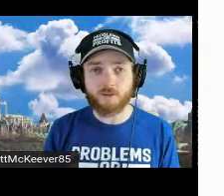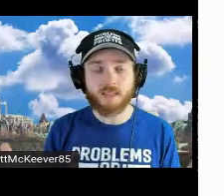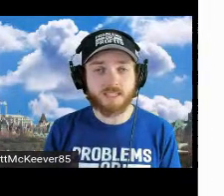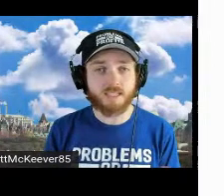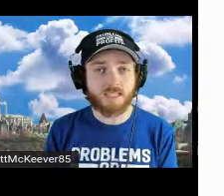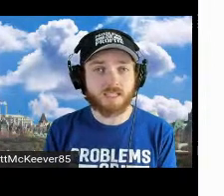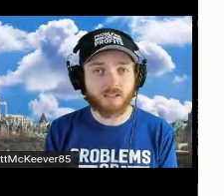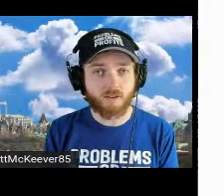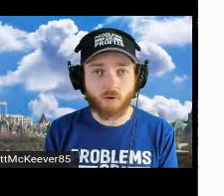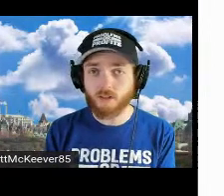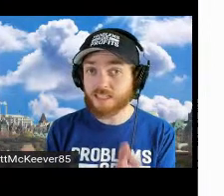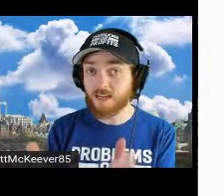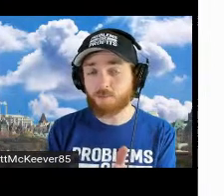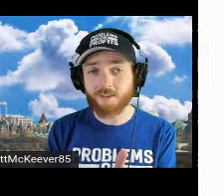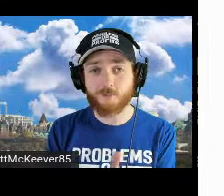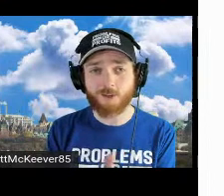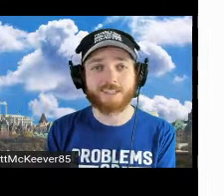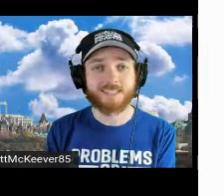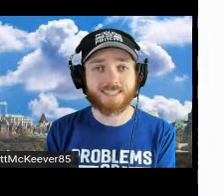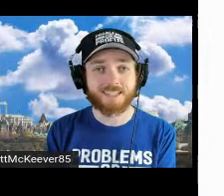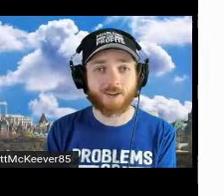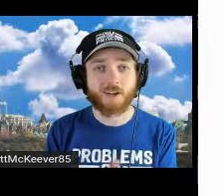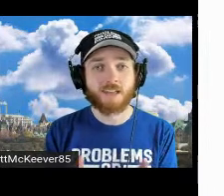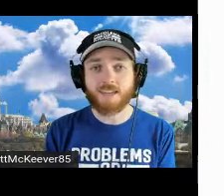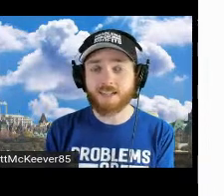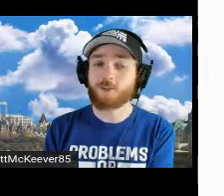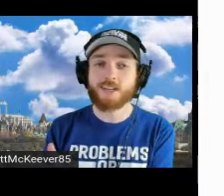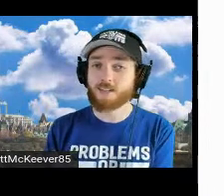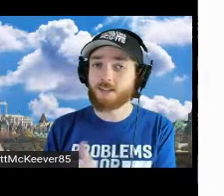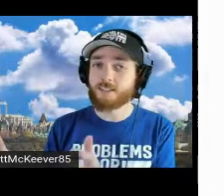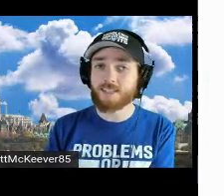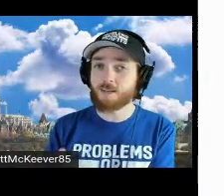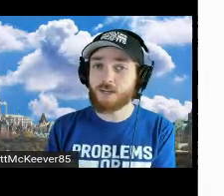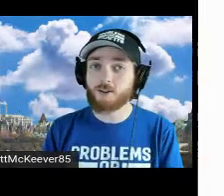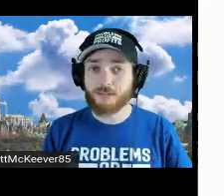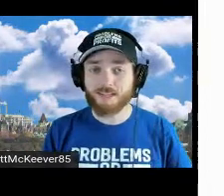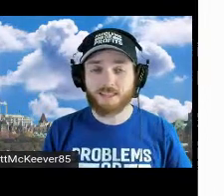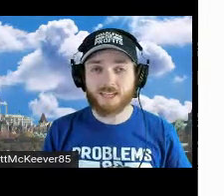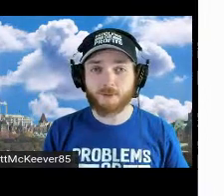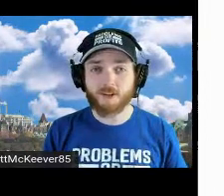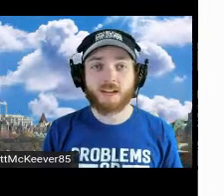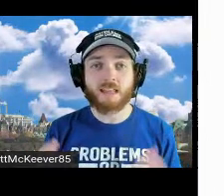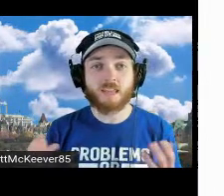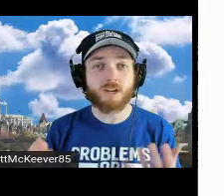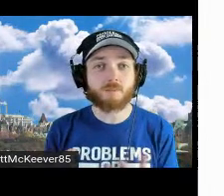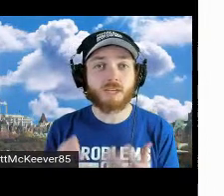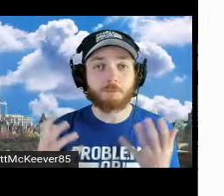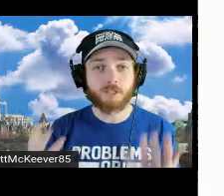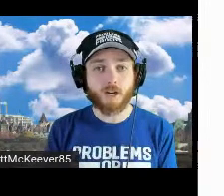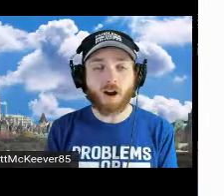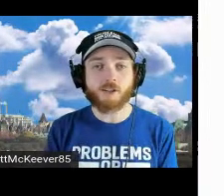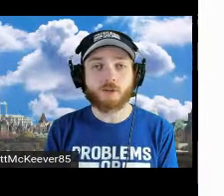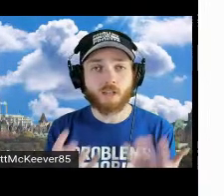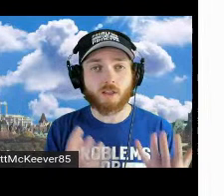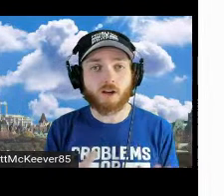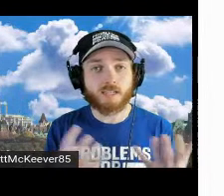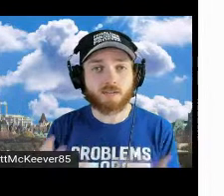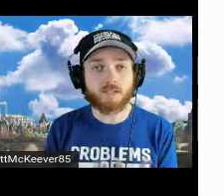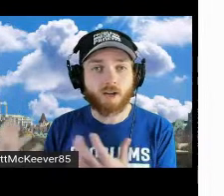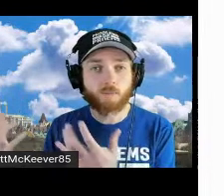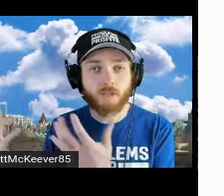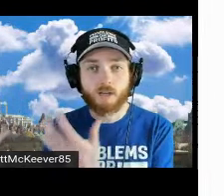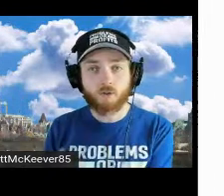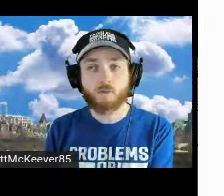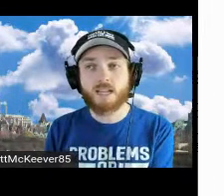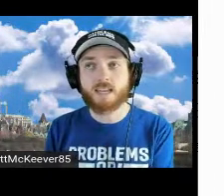they know that this is seasonal, or at least some of them know this is seasonal. They know that it's going to disappear a bit in the summer, and they want to be able to argue that